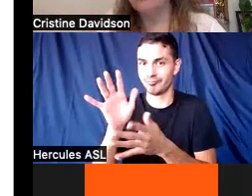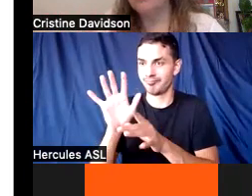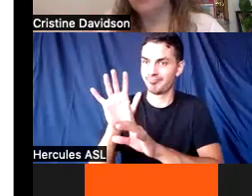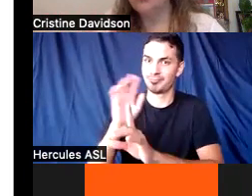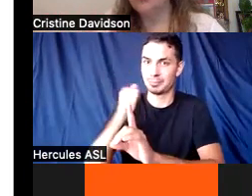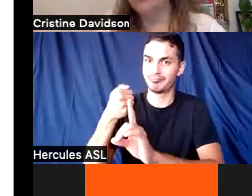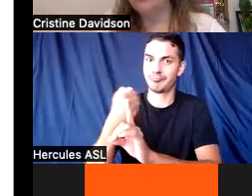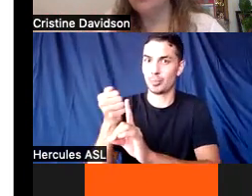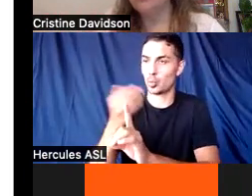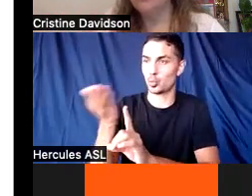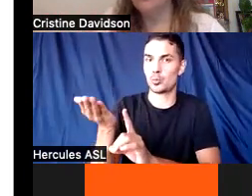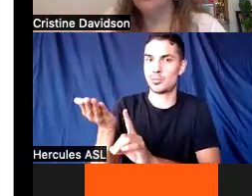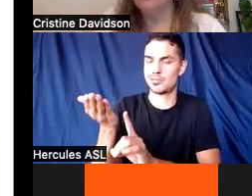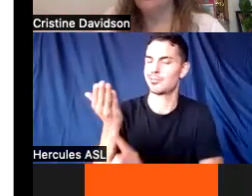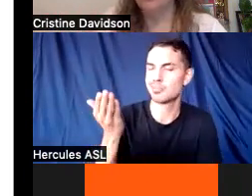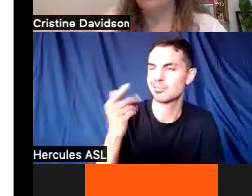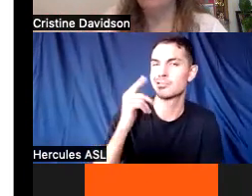Somebody had mentioned